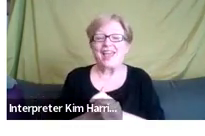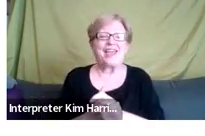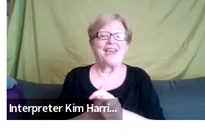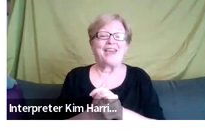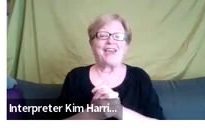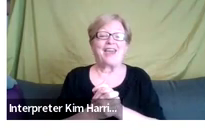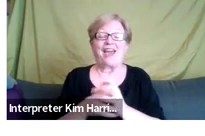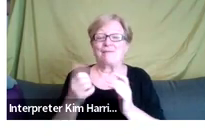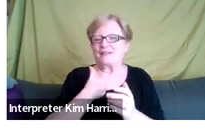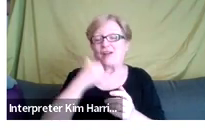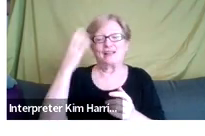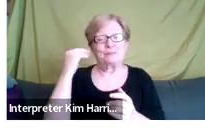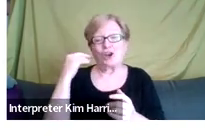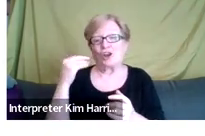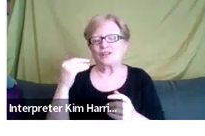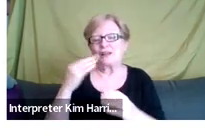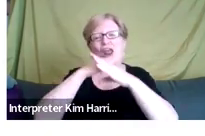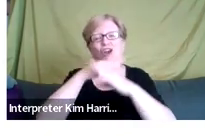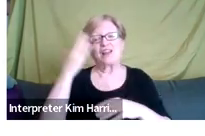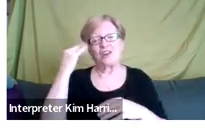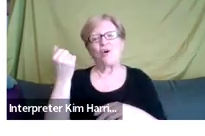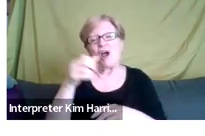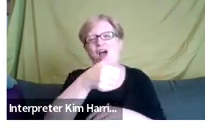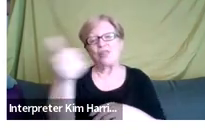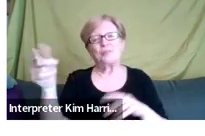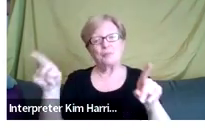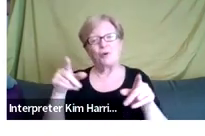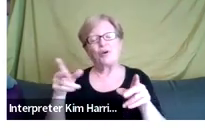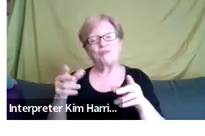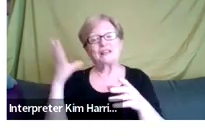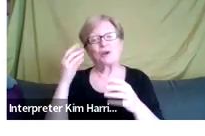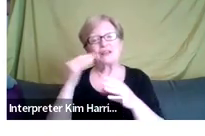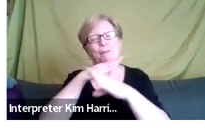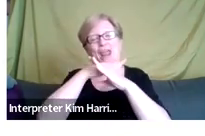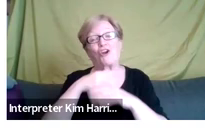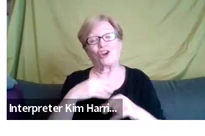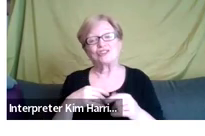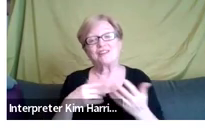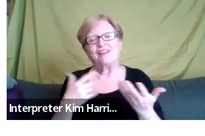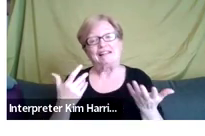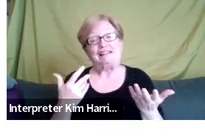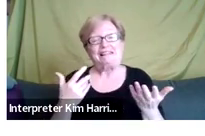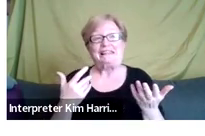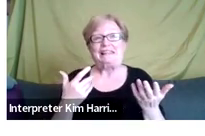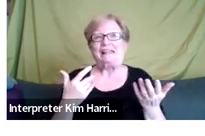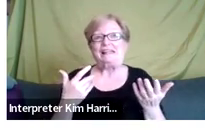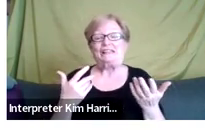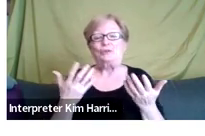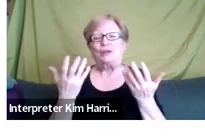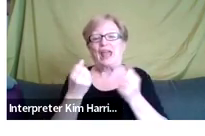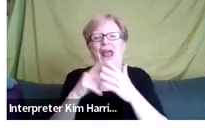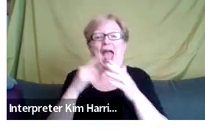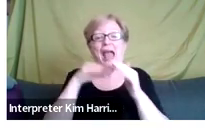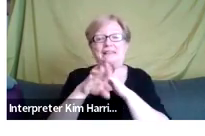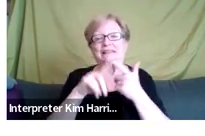I've experienced barriers, and I know other people who have experienced barriers in getting access needs that